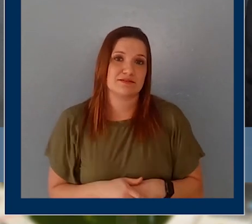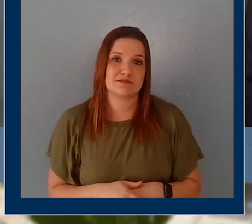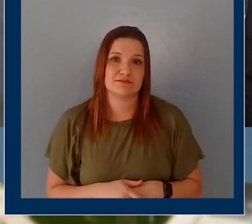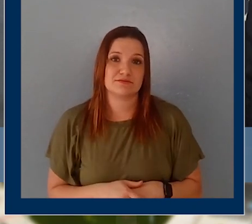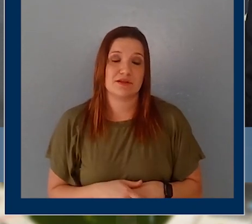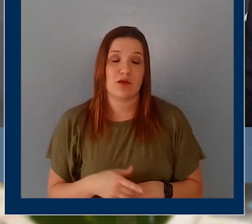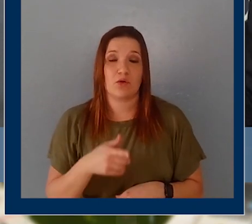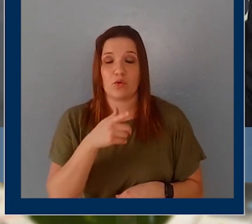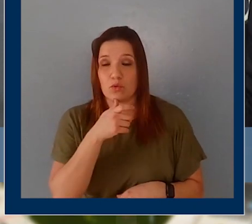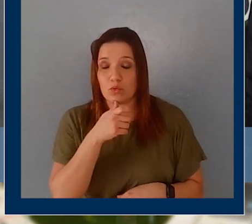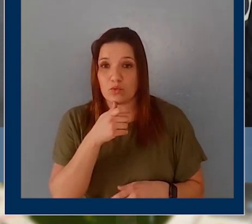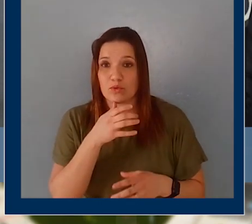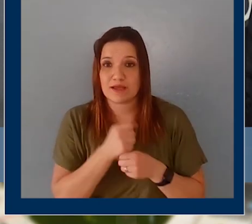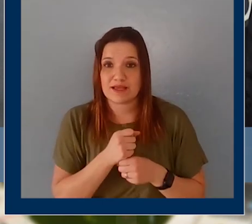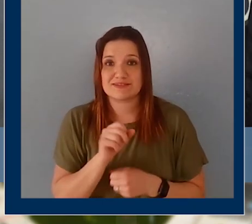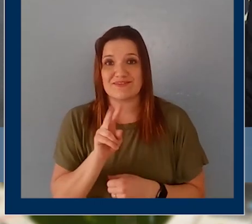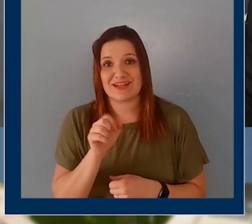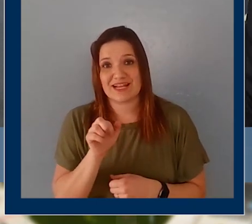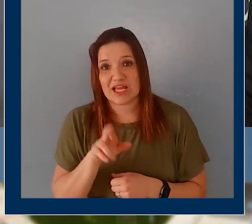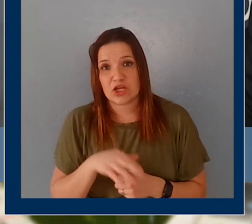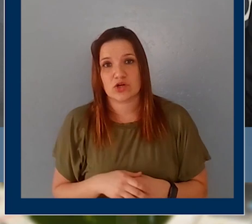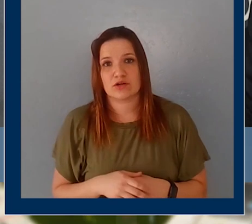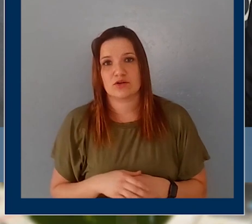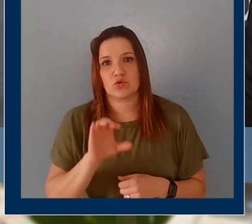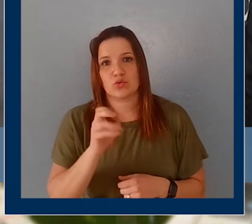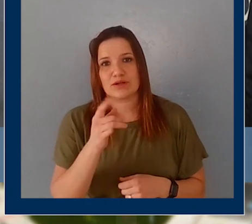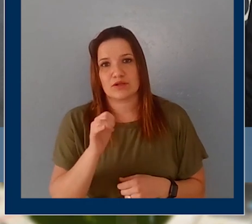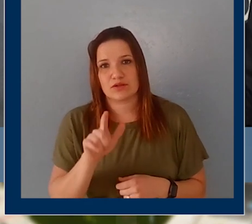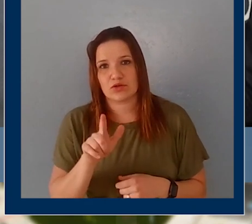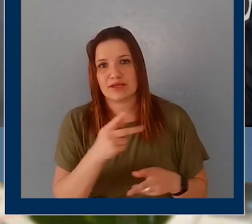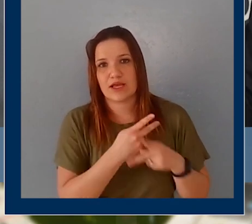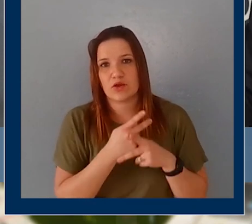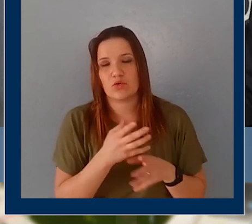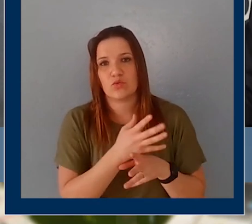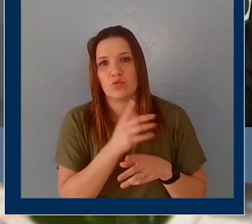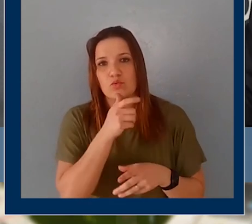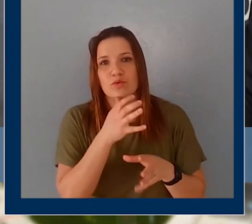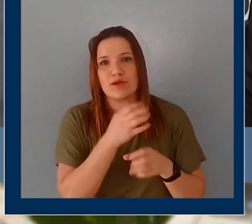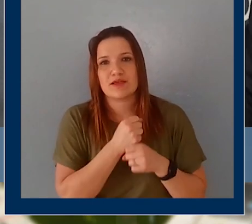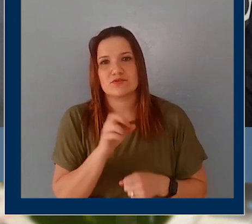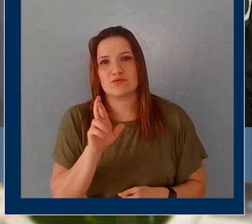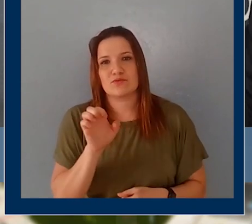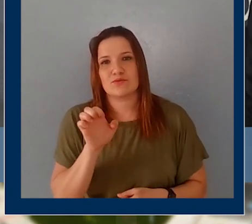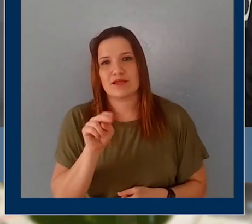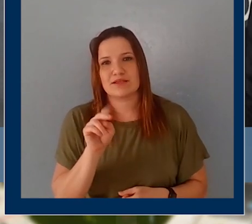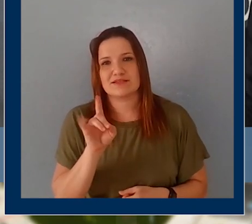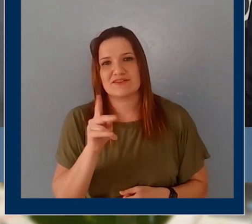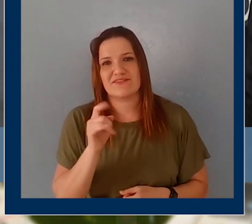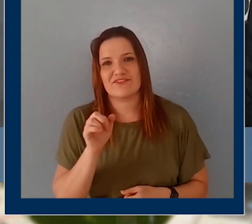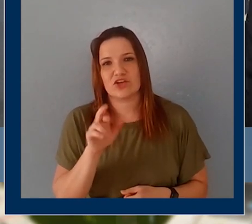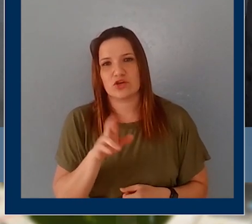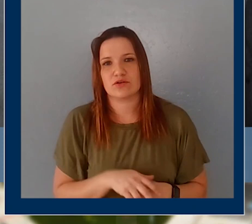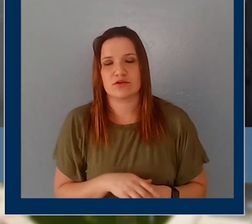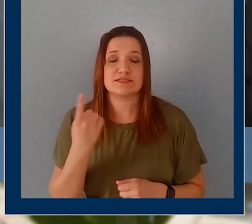surviving. Do you discontinue care? Do you extubate them because you need that ventilator and that ICU